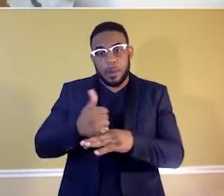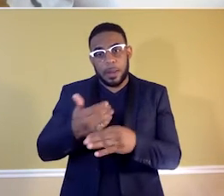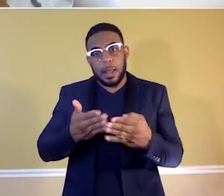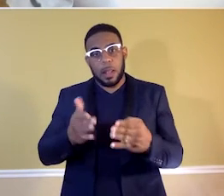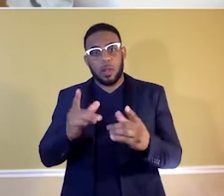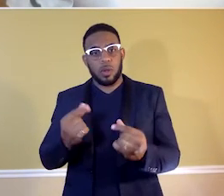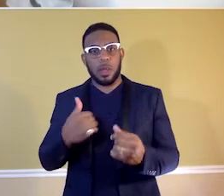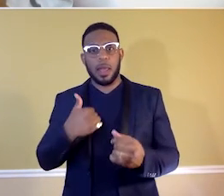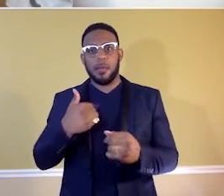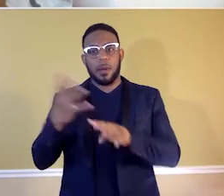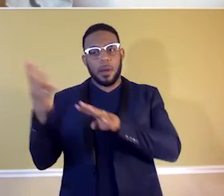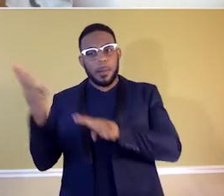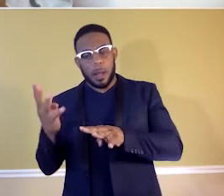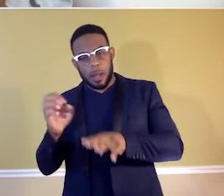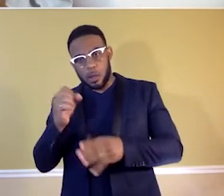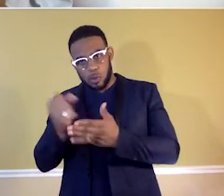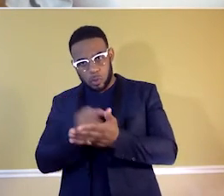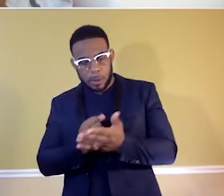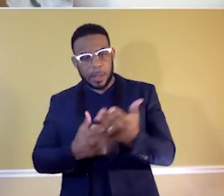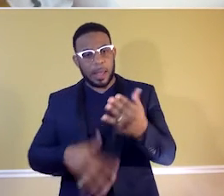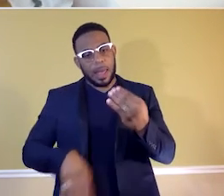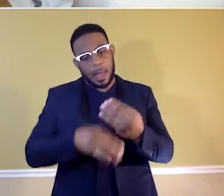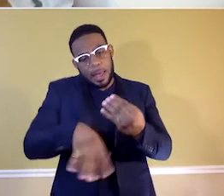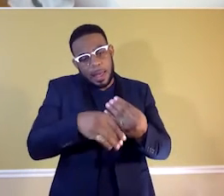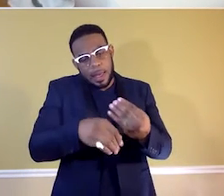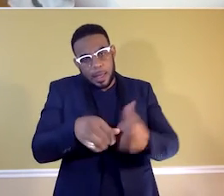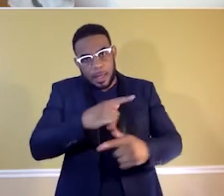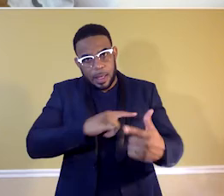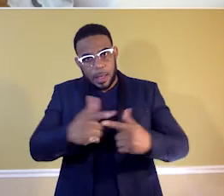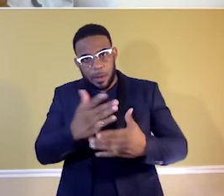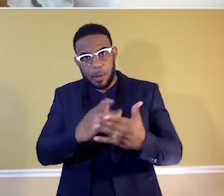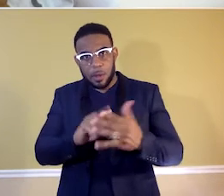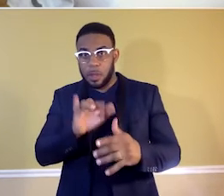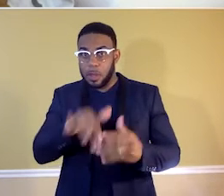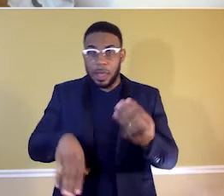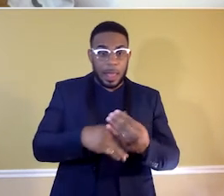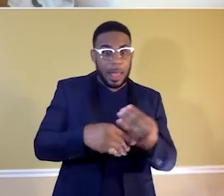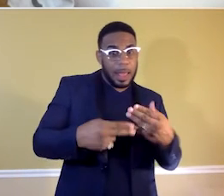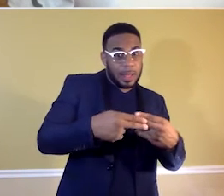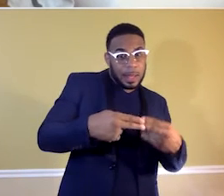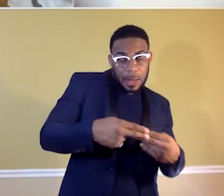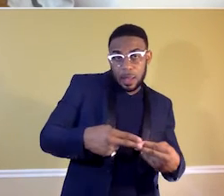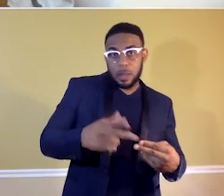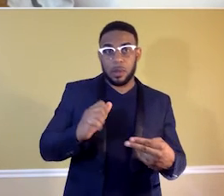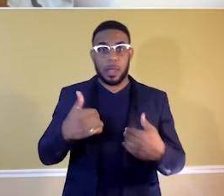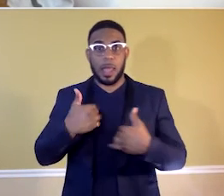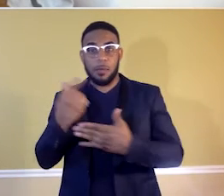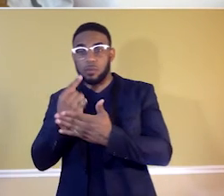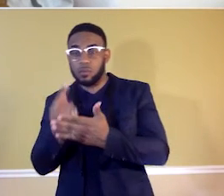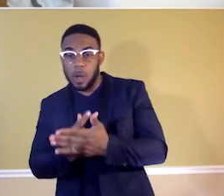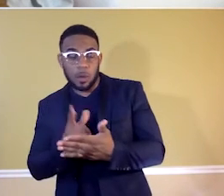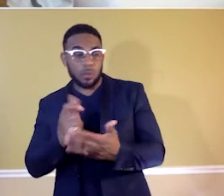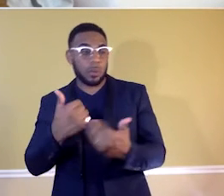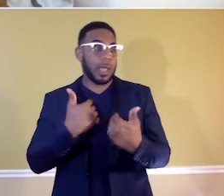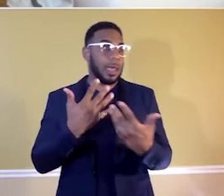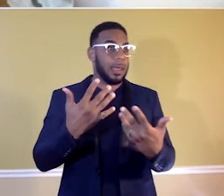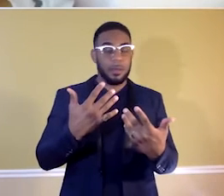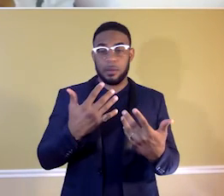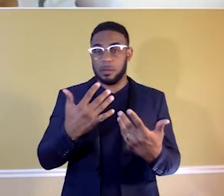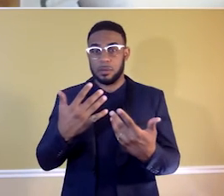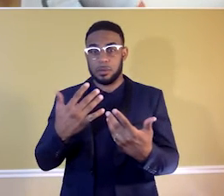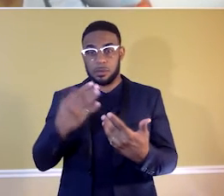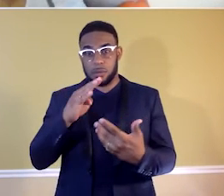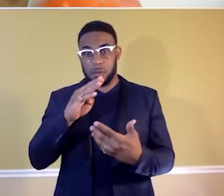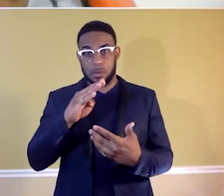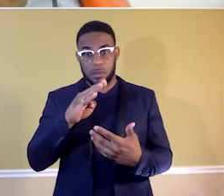is have a Python script and add interactive components to that. So you can add sliders, you can have graphs, you can have buttons that